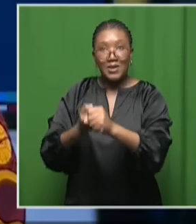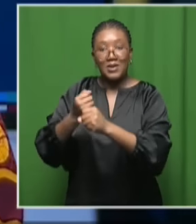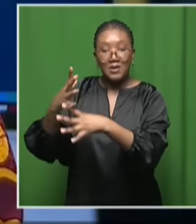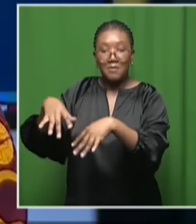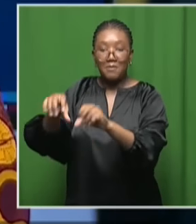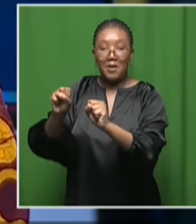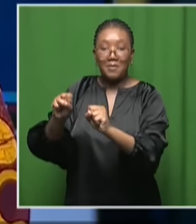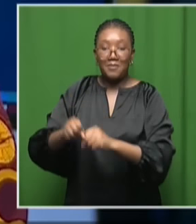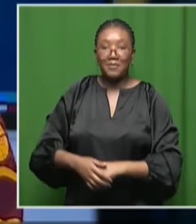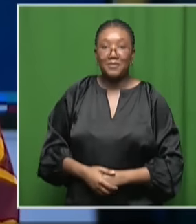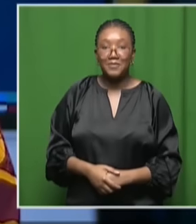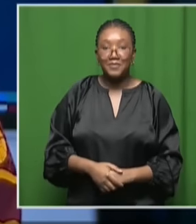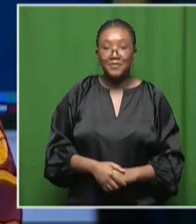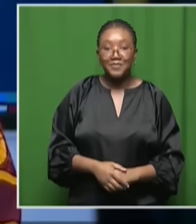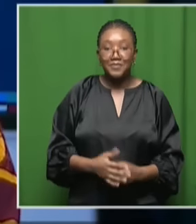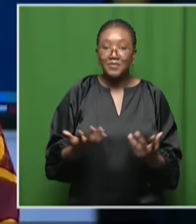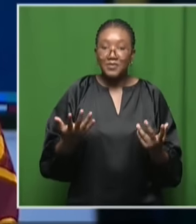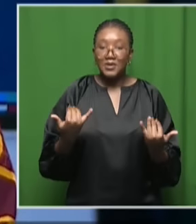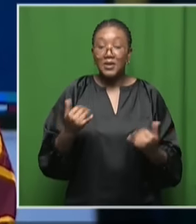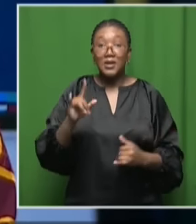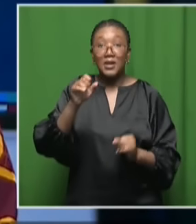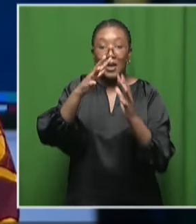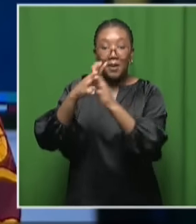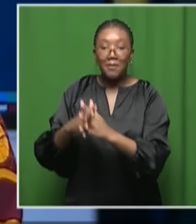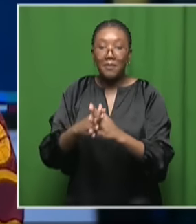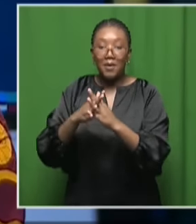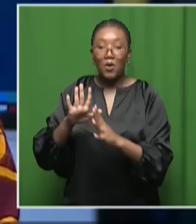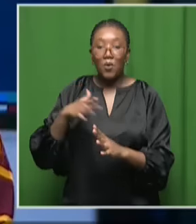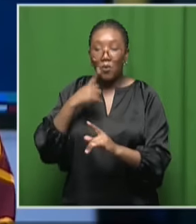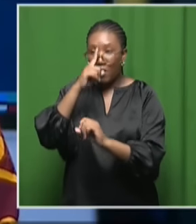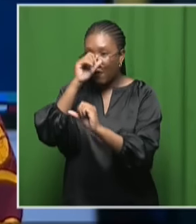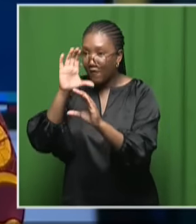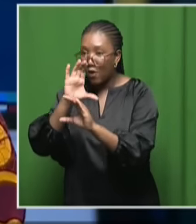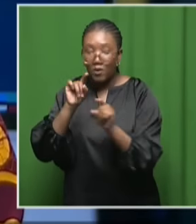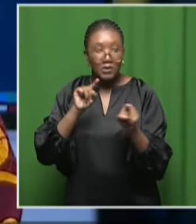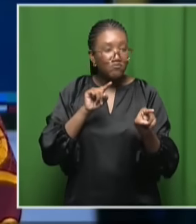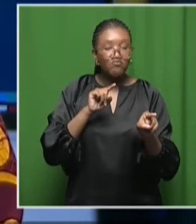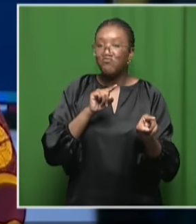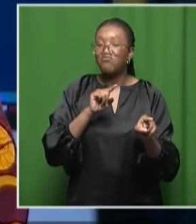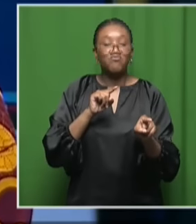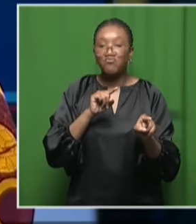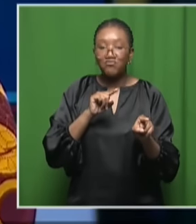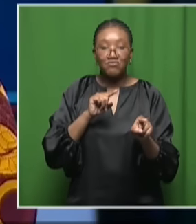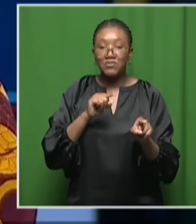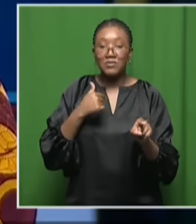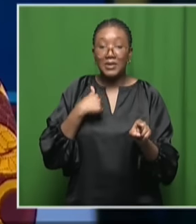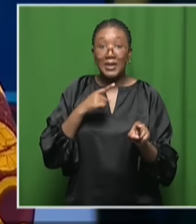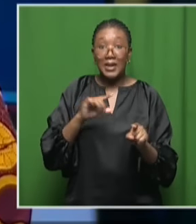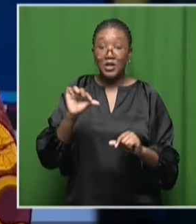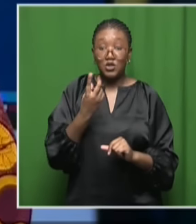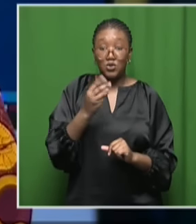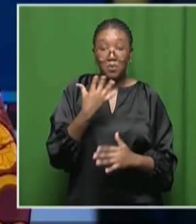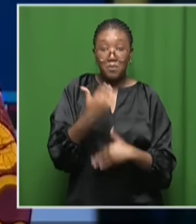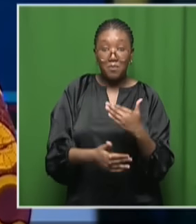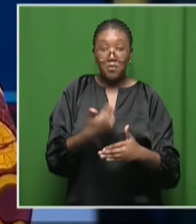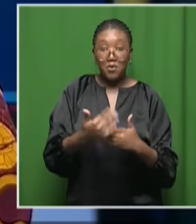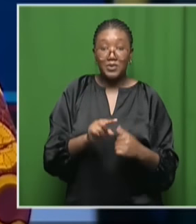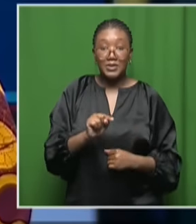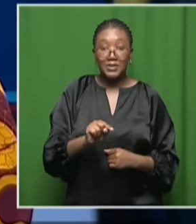some idea of which of the working groups the US wants to focus on and which ones it doesn't. An important part of the G20's process is